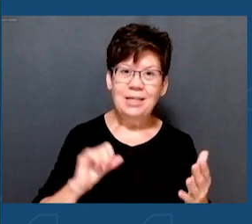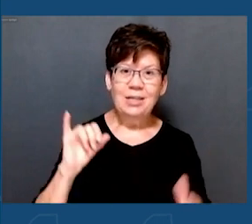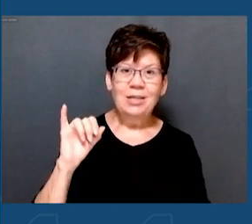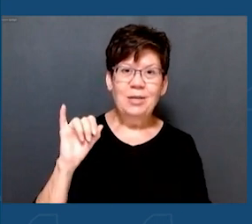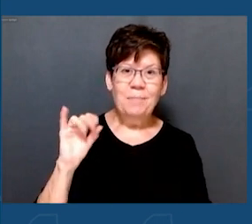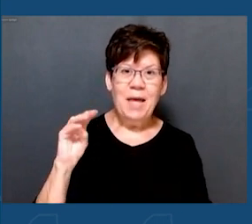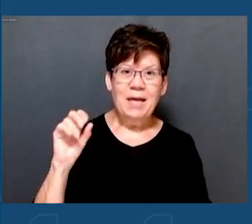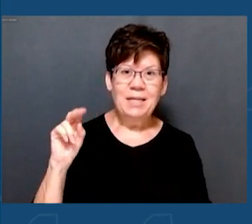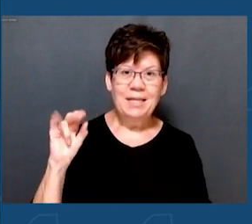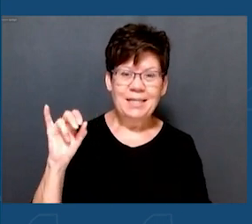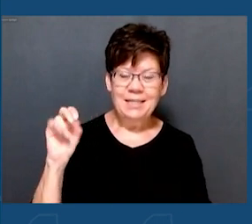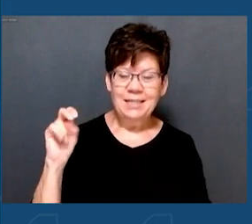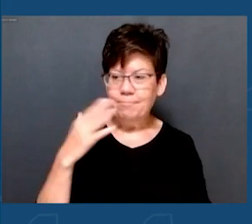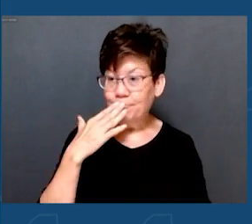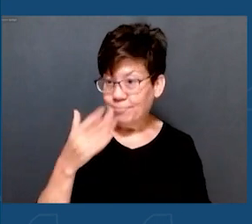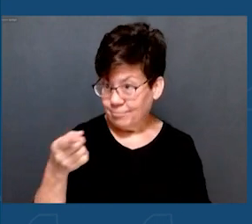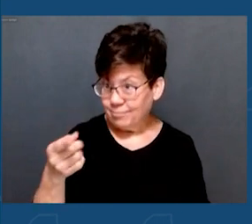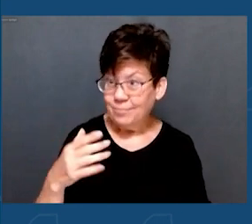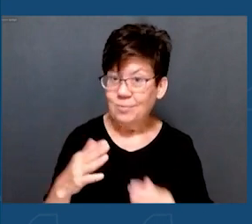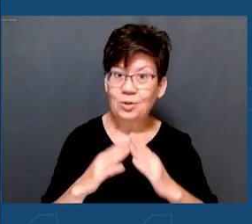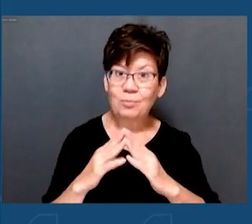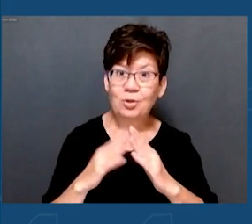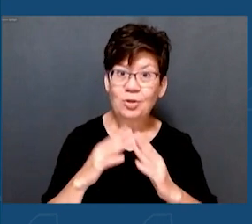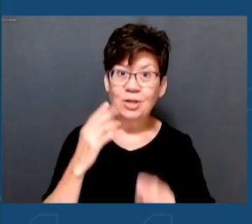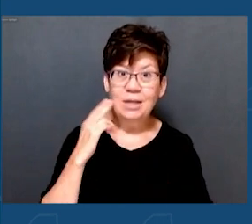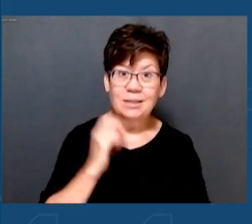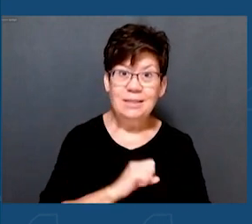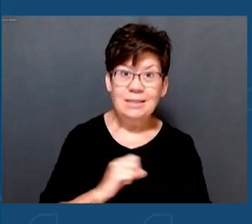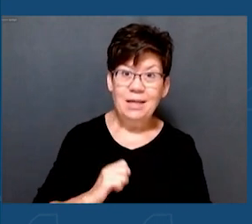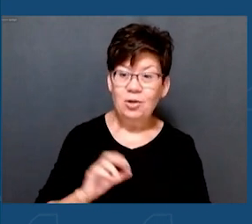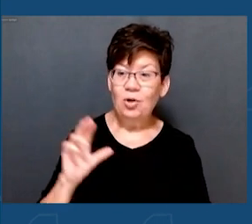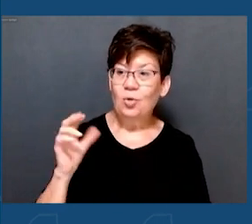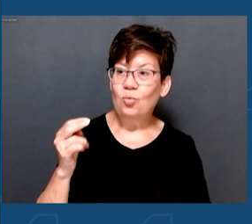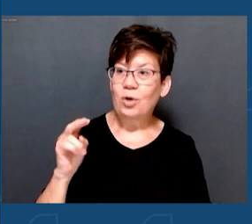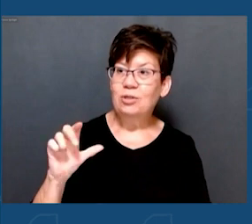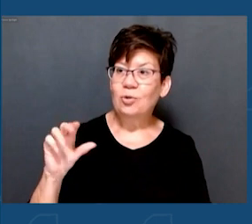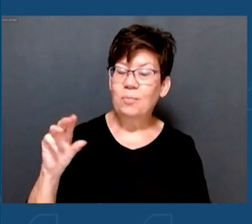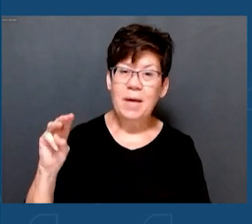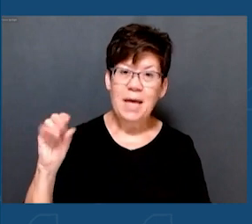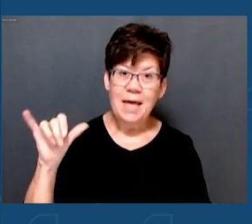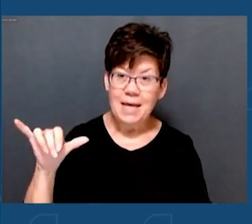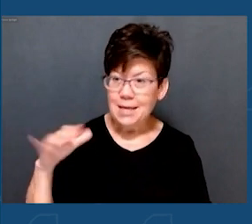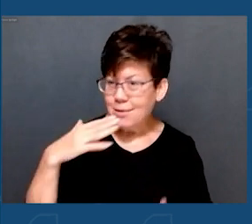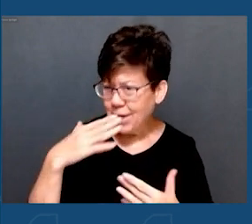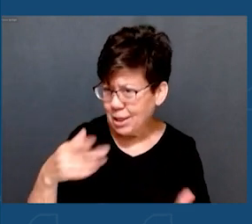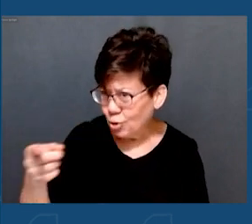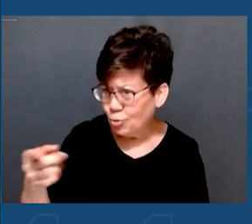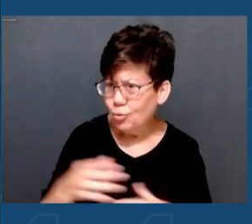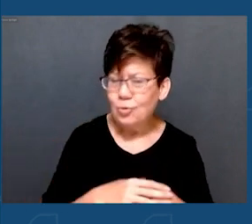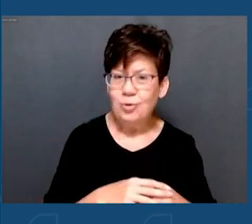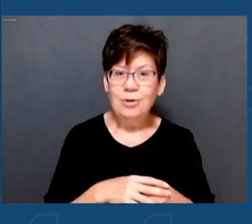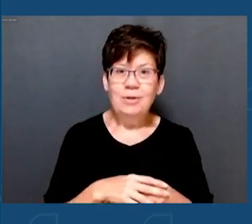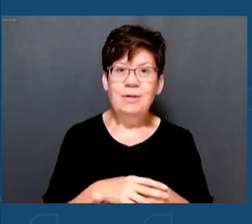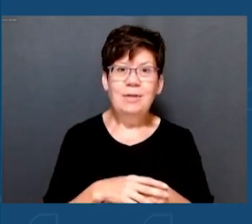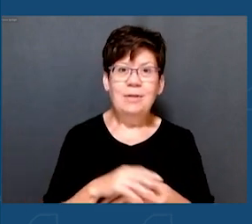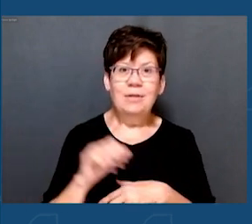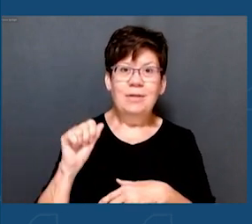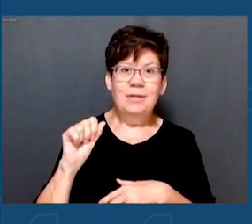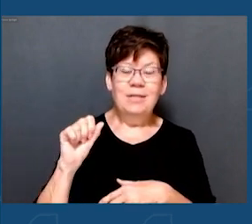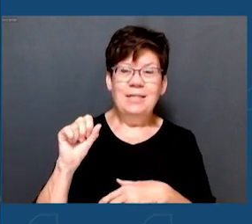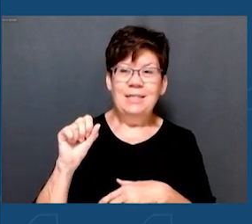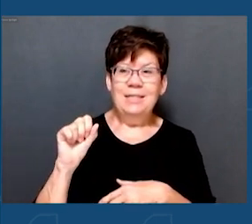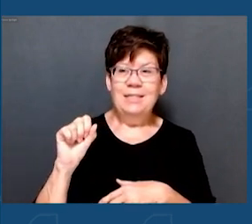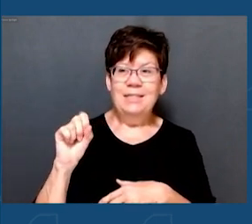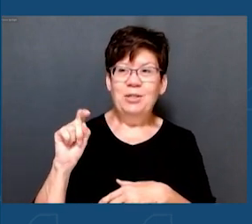for all he has done for this community. I see Senator Rachel May. Thank you, Senator May. And of course, Al Sturpey, who's been here for